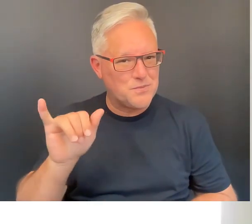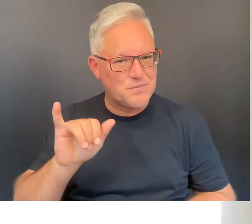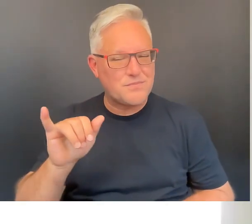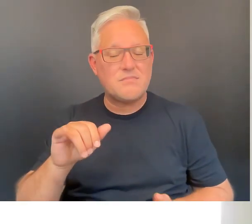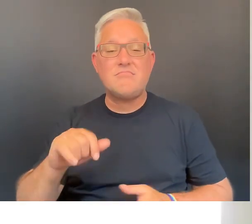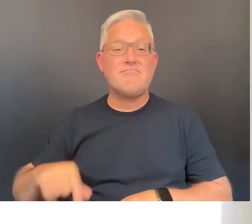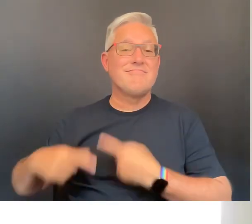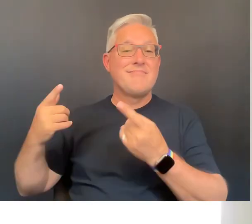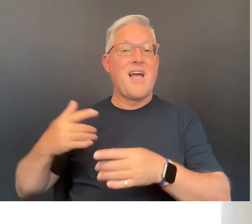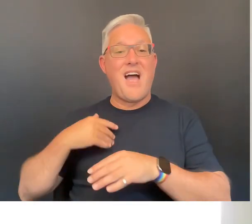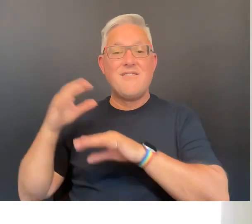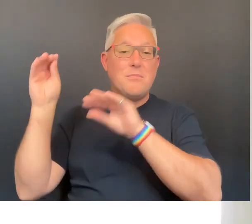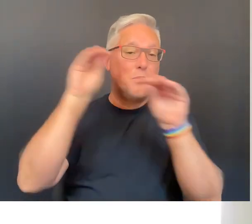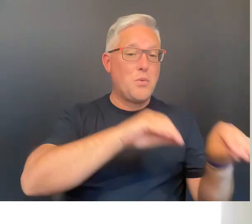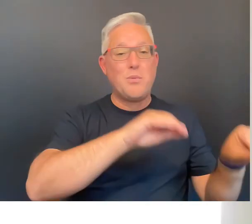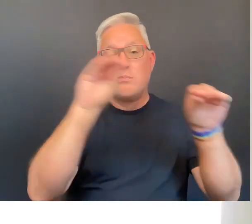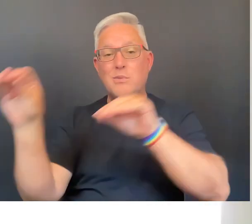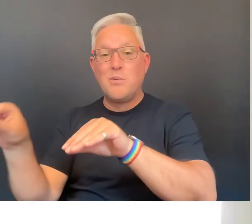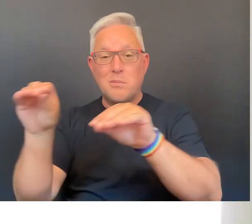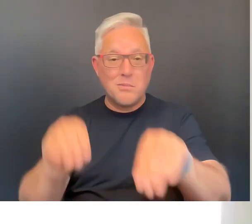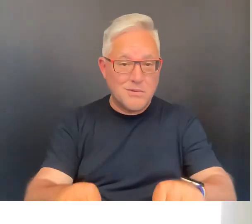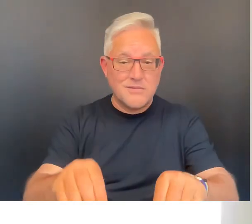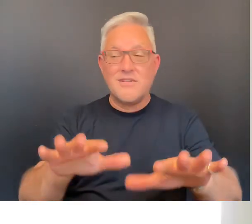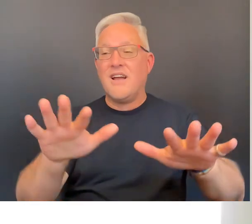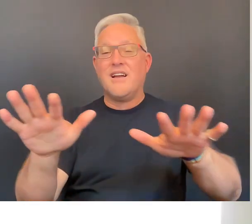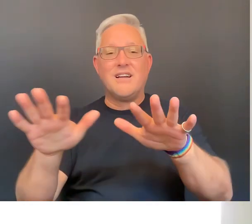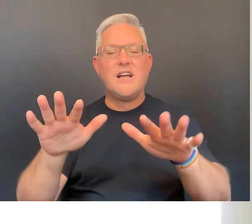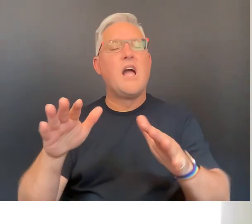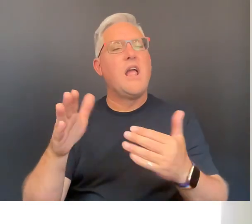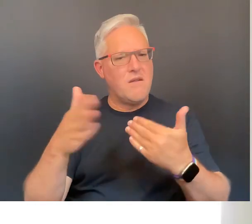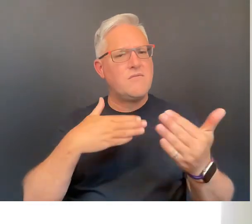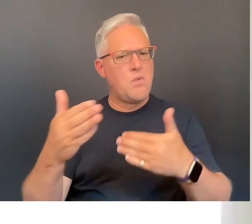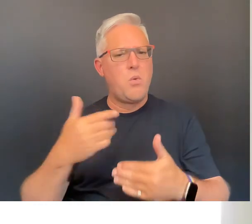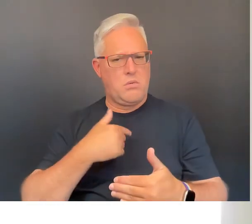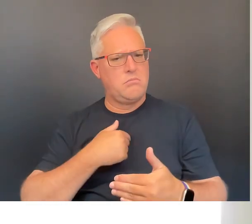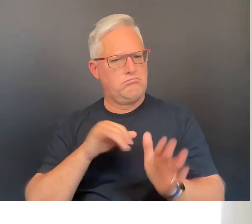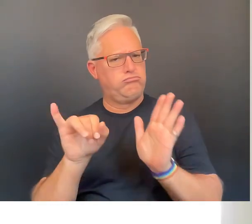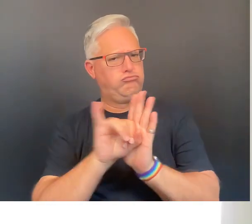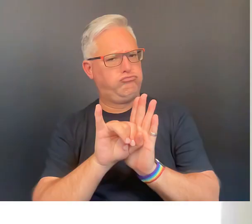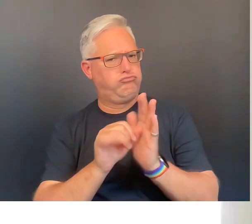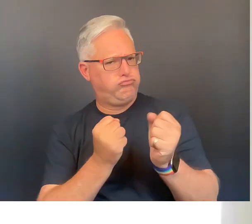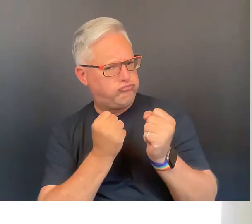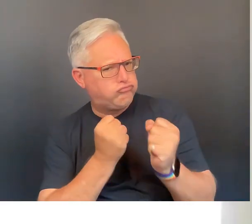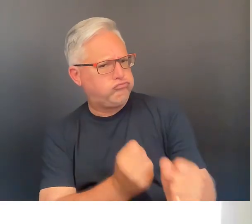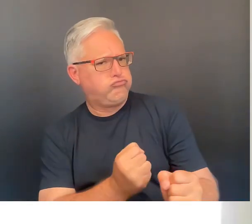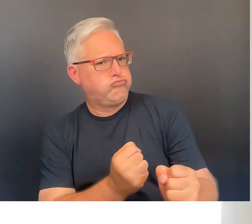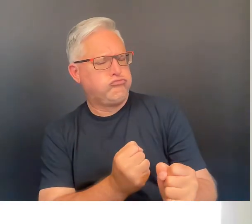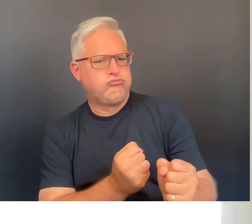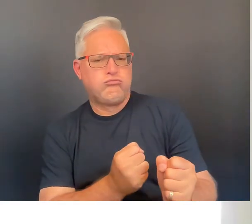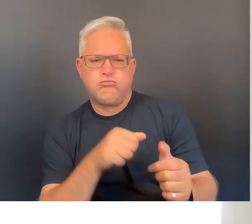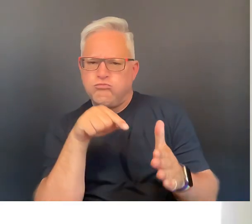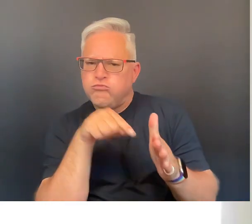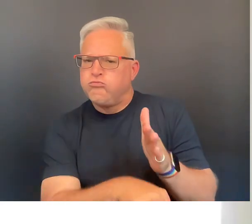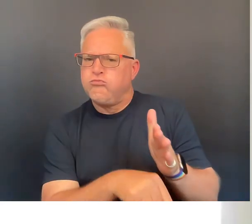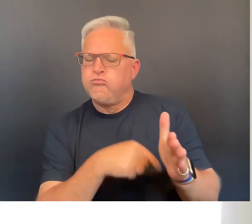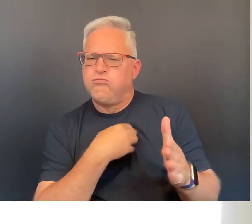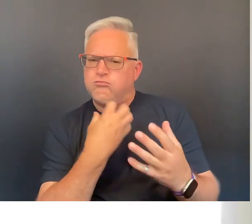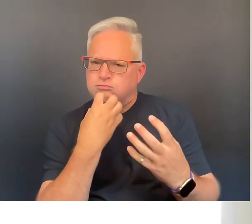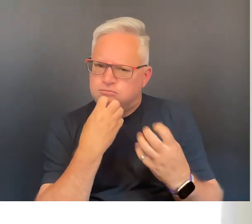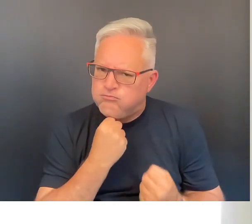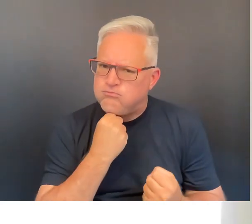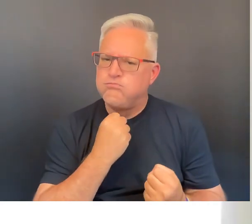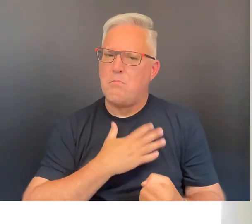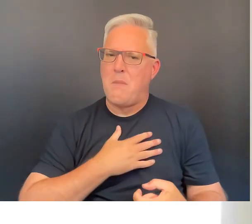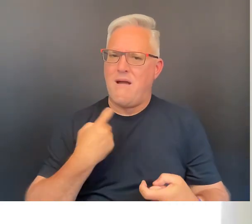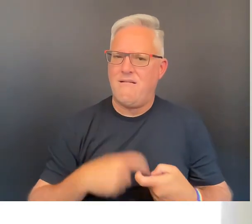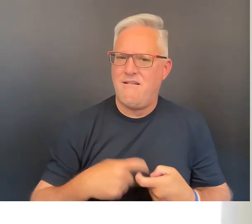I've moved and navigated, although I identify strongly and deeply, and I love my Latin culture, that